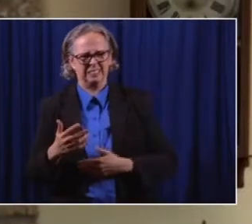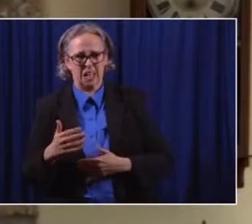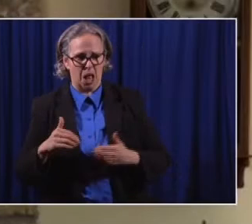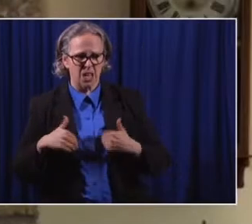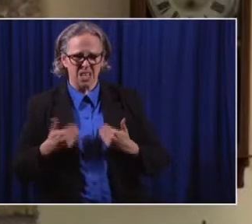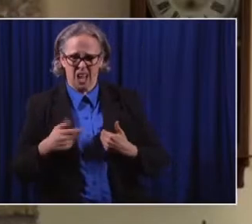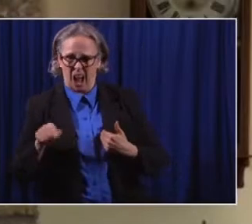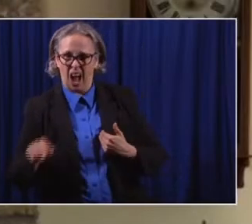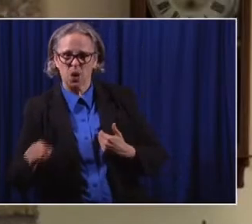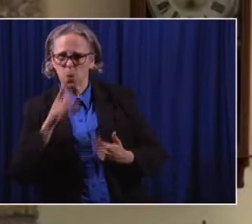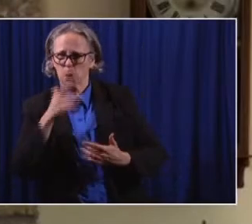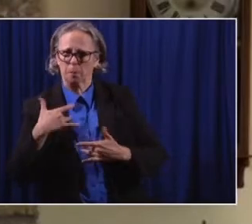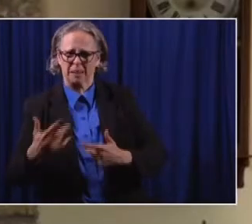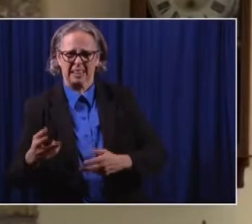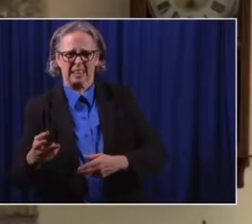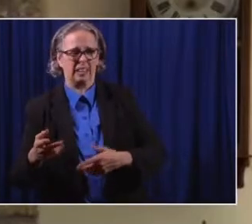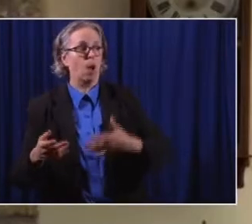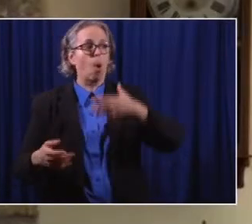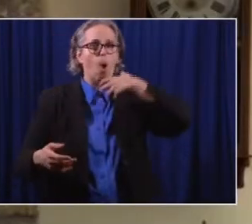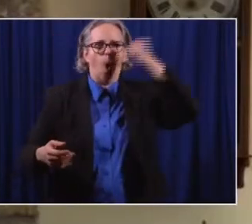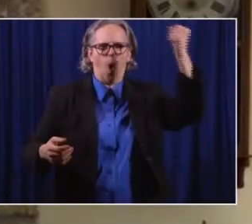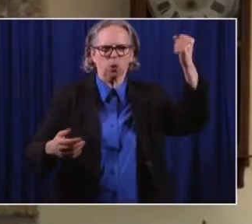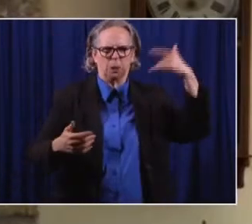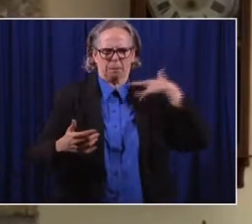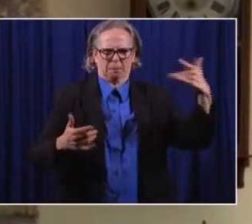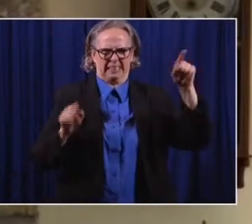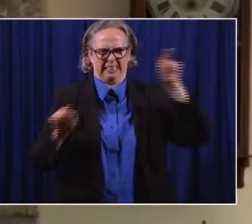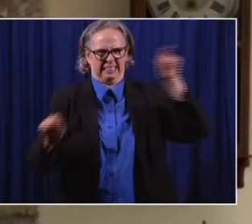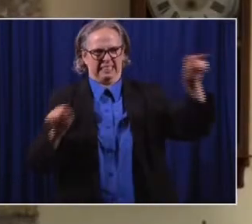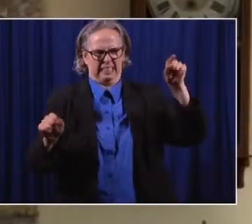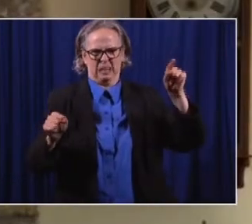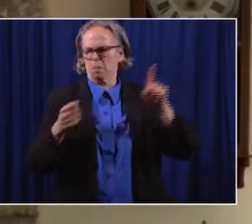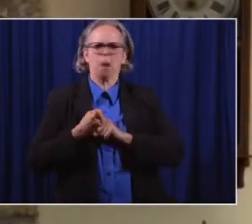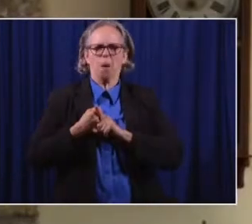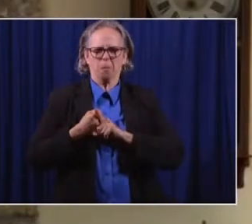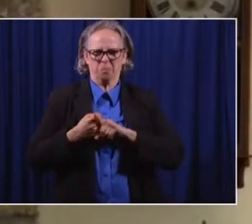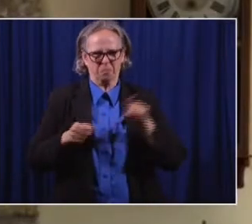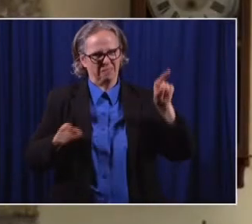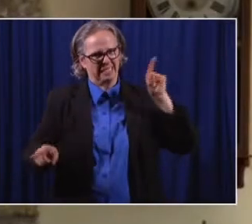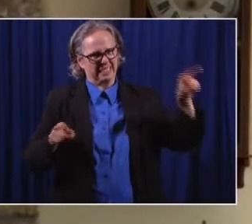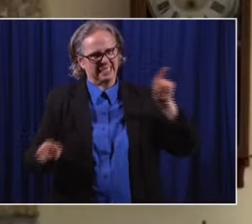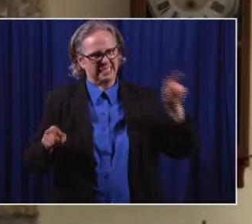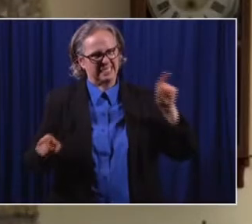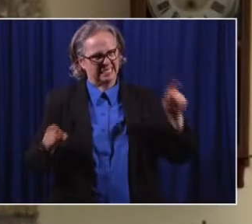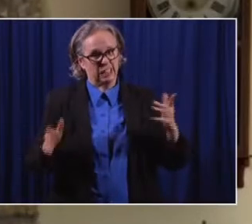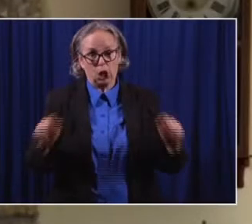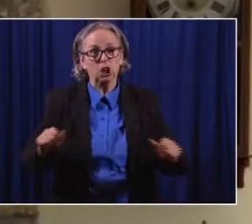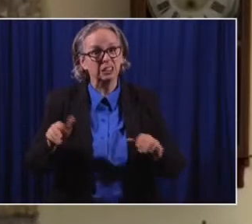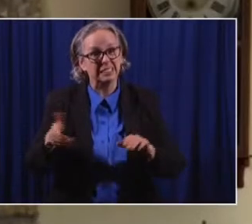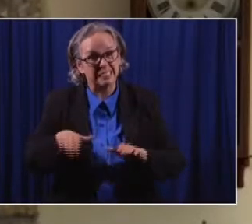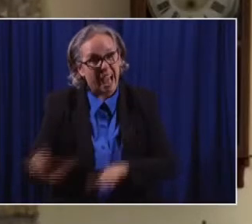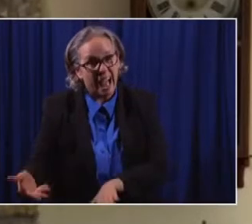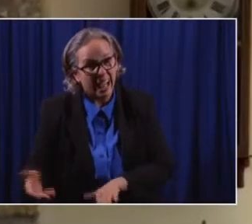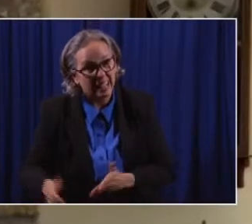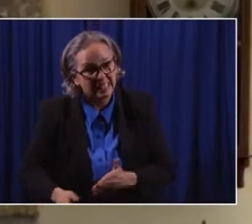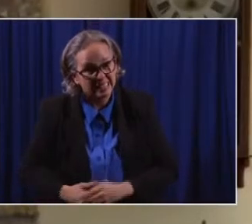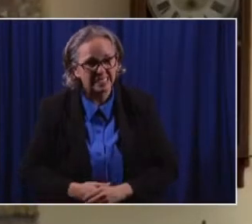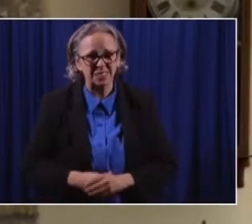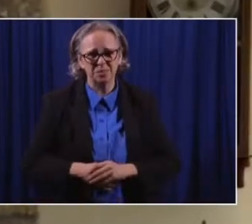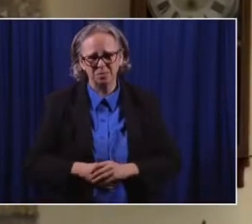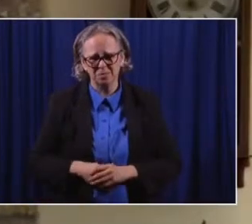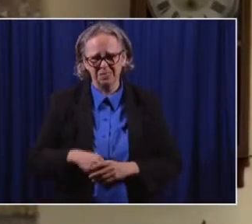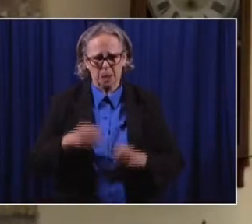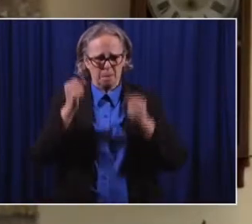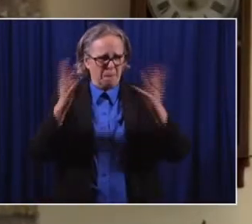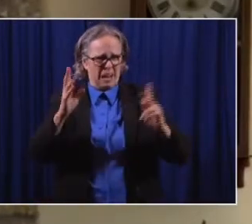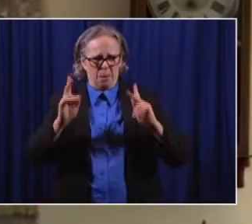person's life. Your mortality rate is up in regard to flu. And we do lose flu, as many of our critics have pointed out. Hey, we